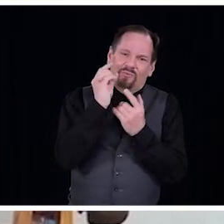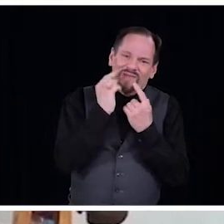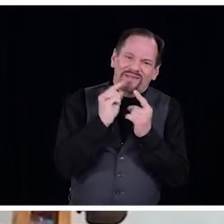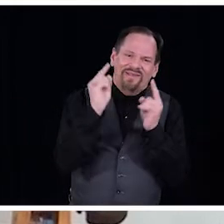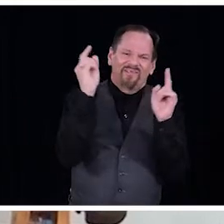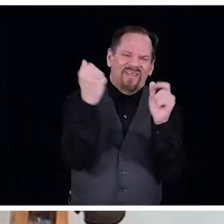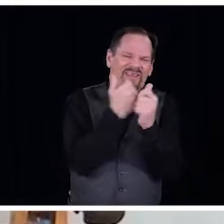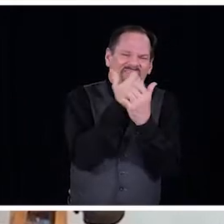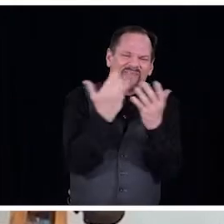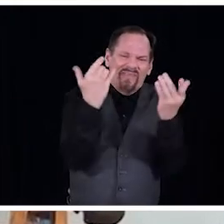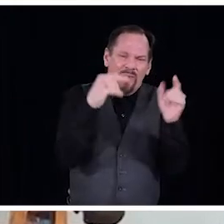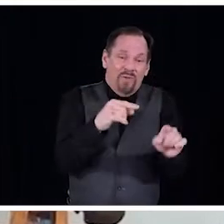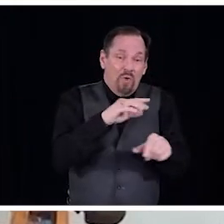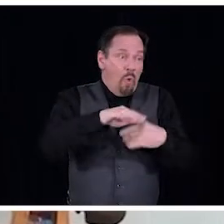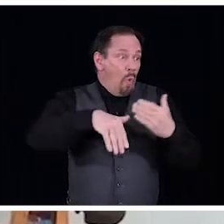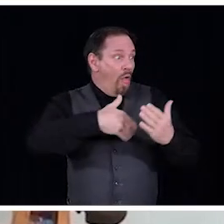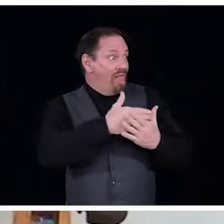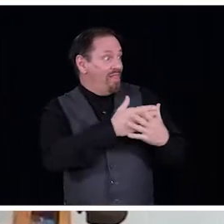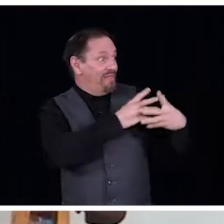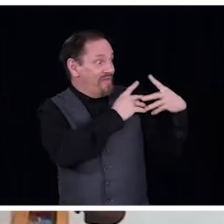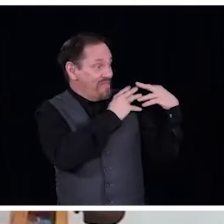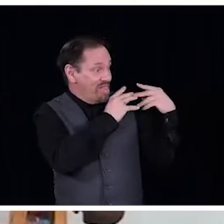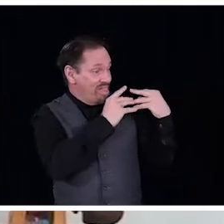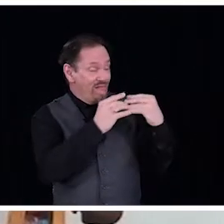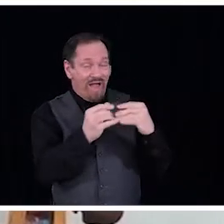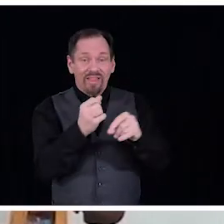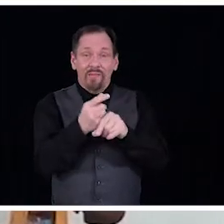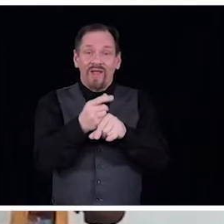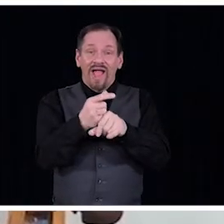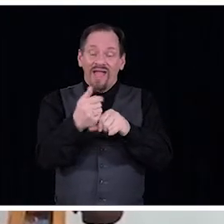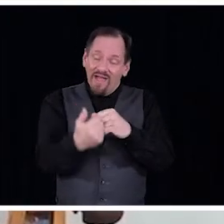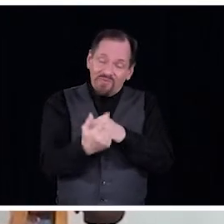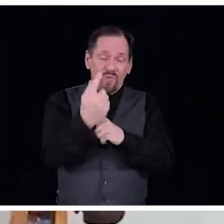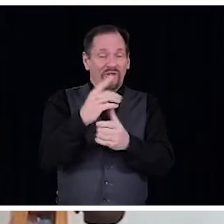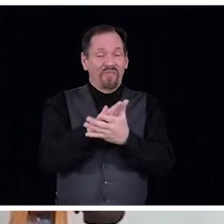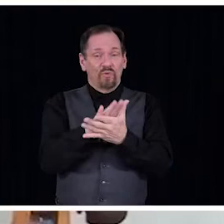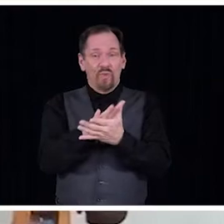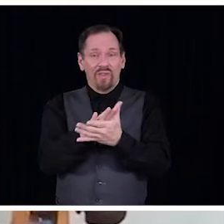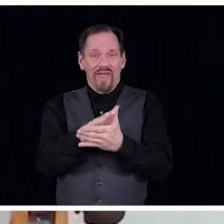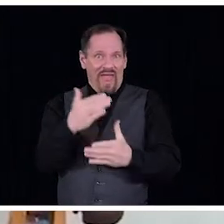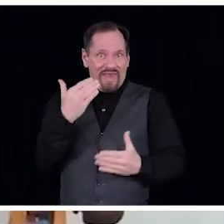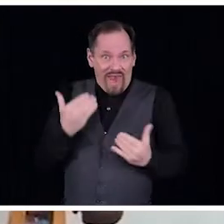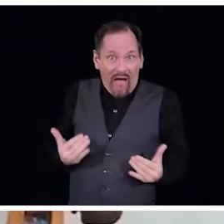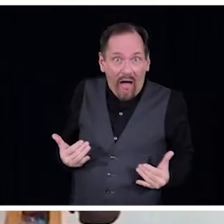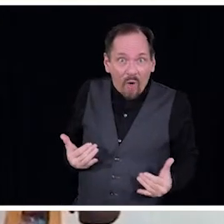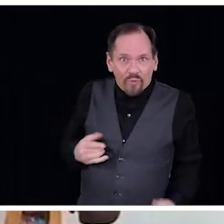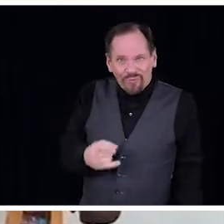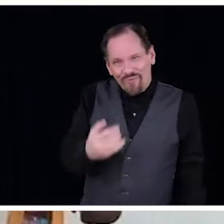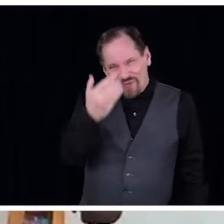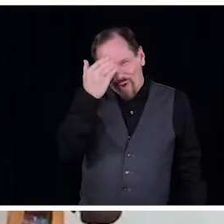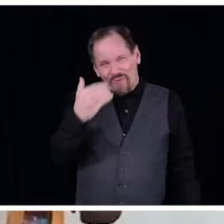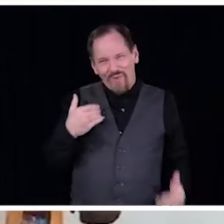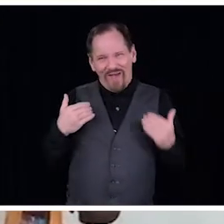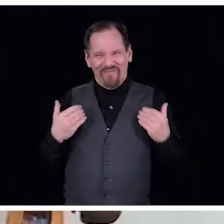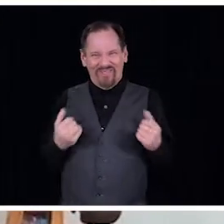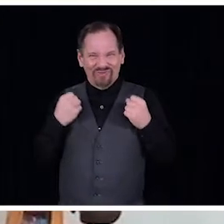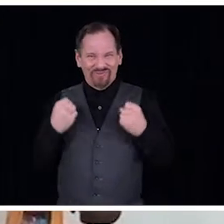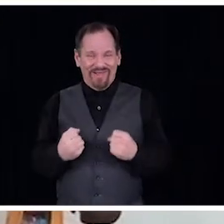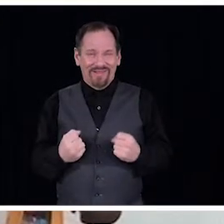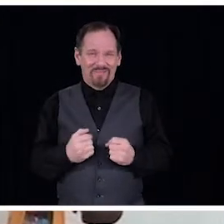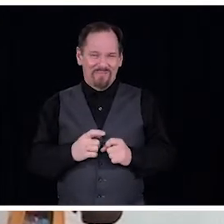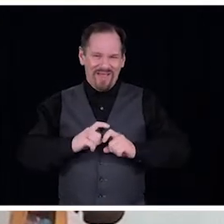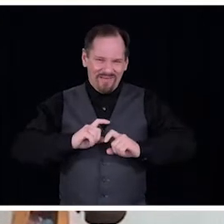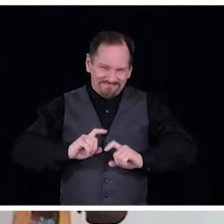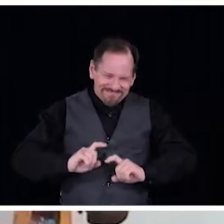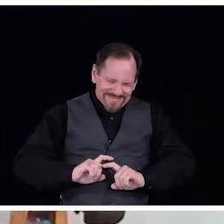in you, all the alumni, everybody at the school. And know that you now have the strength to go out there and make a huge